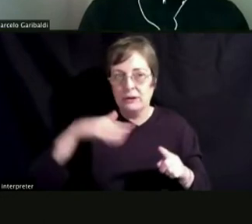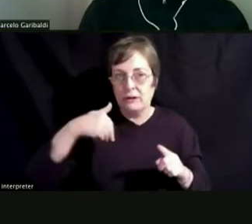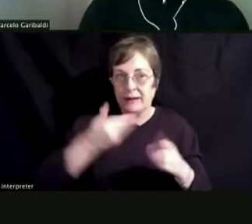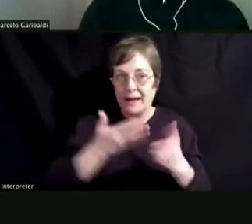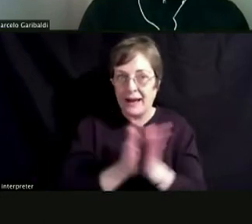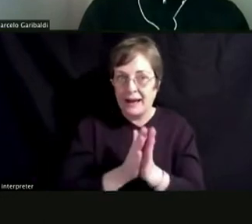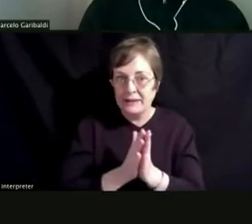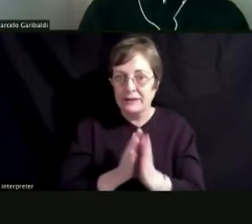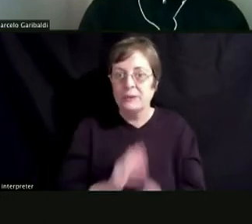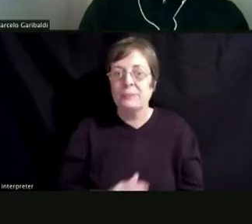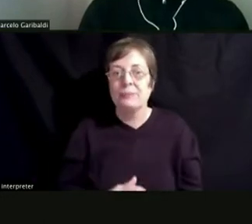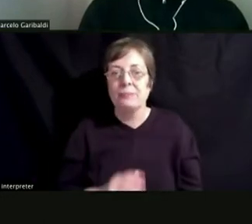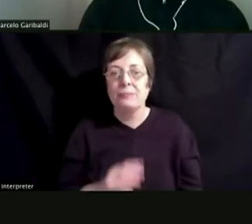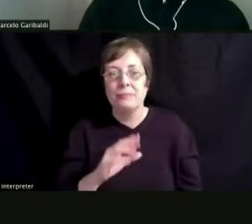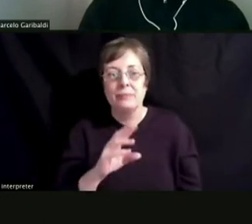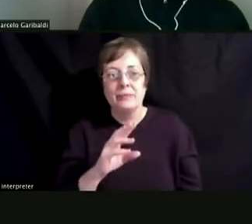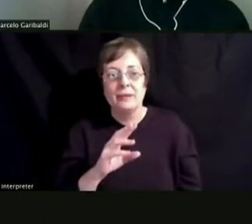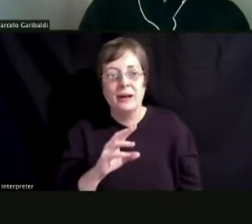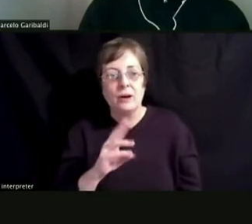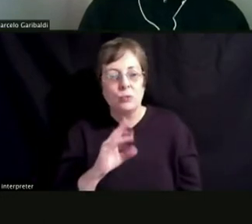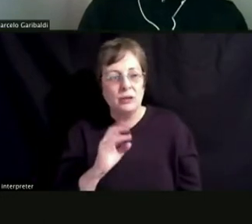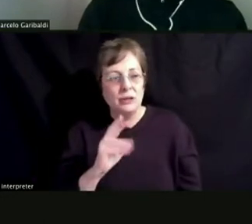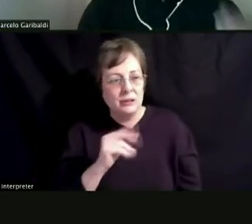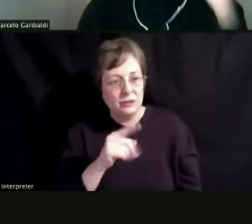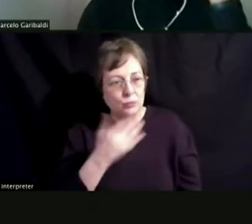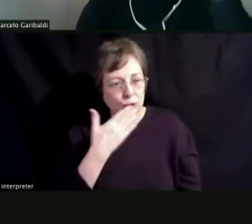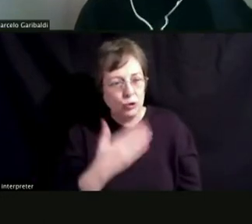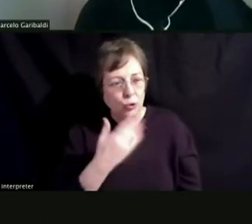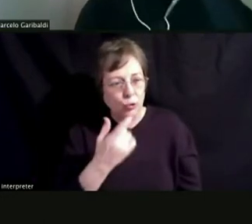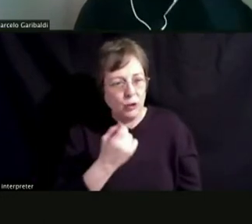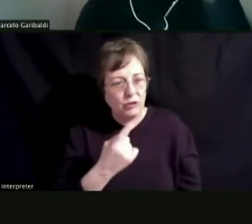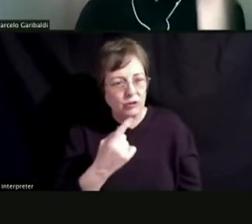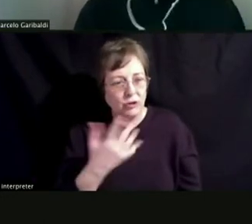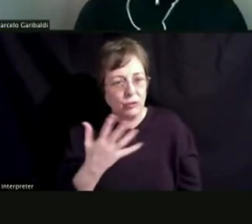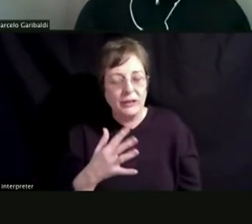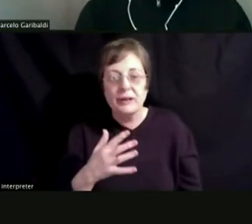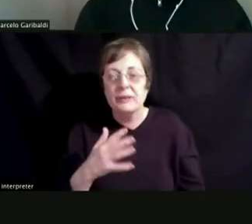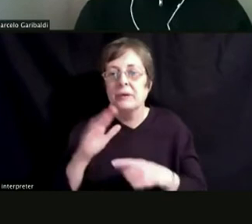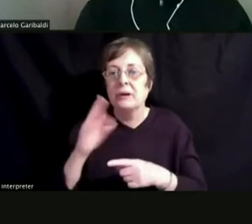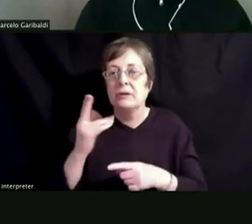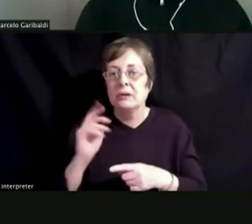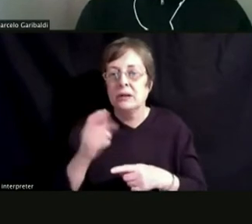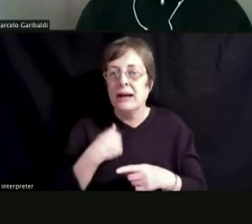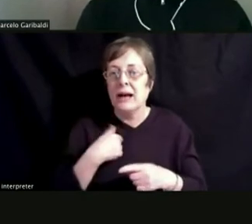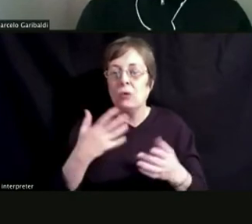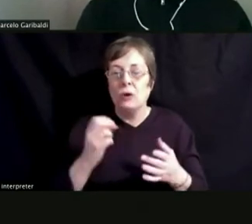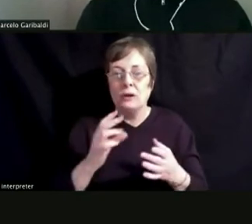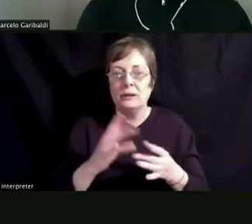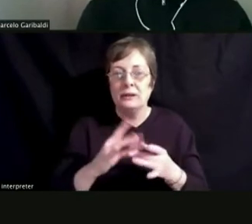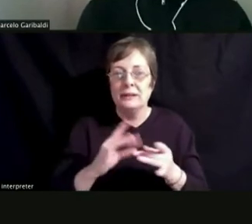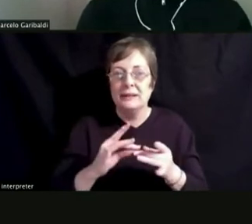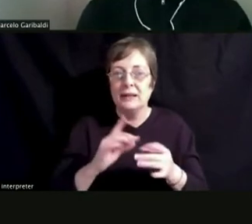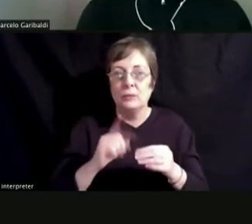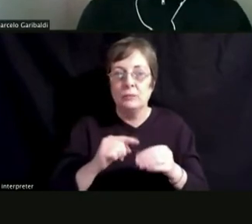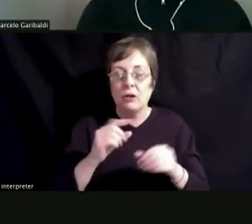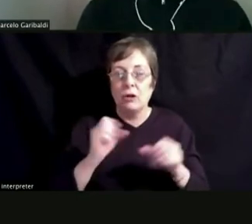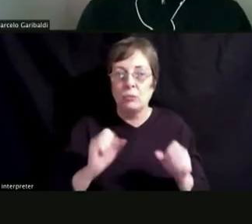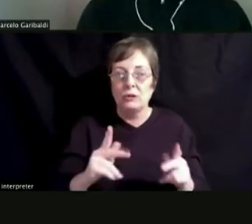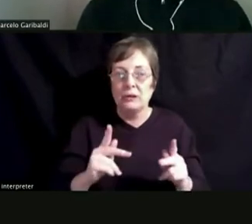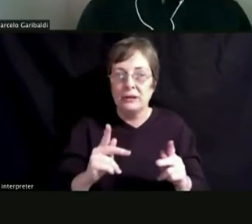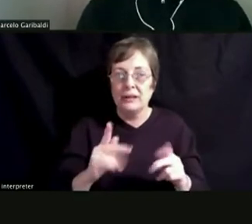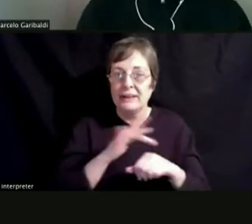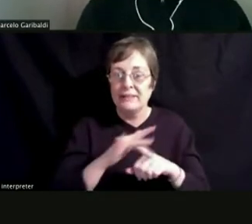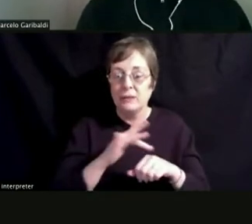Really good set of questions here. I wanted to say something about the opportunities that are available to anyone